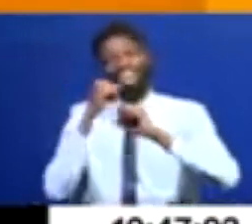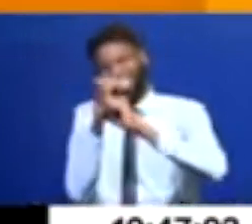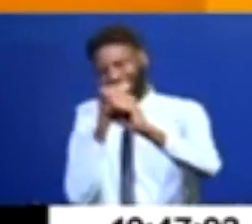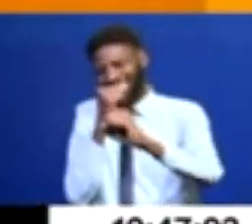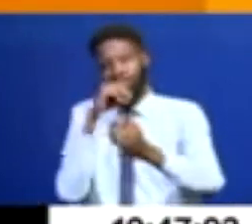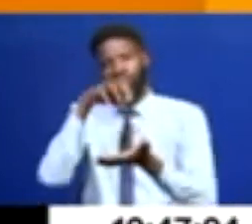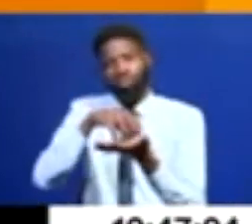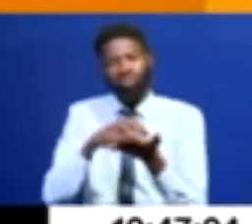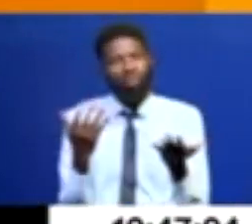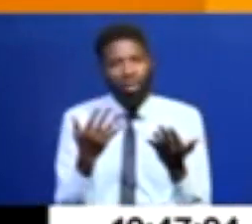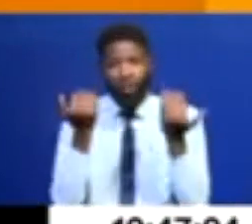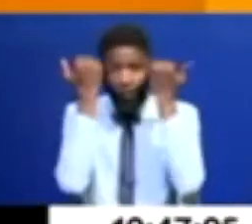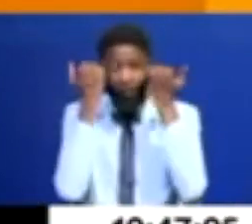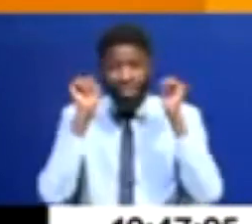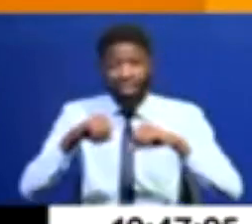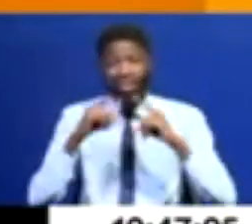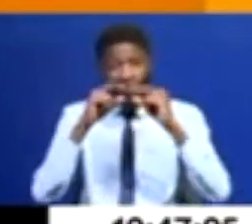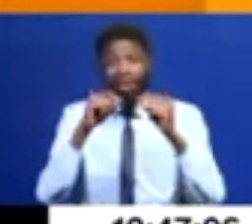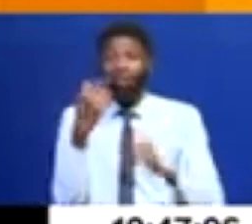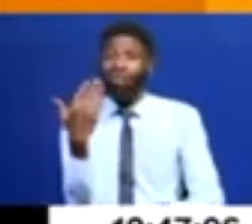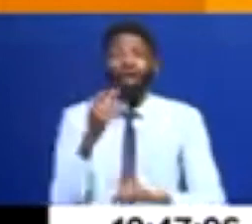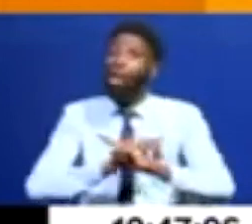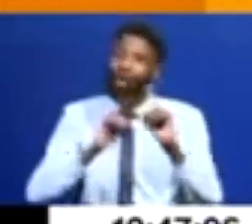this document should not be debated? Remember,